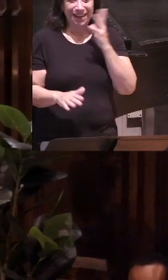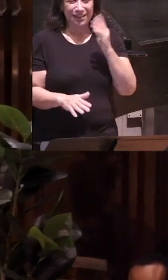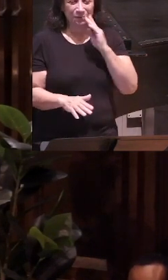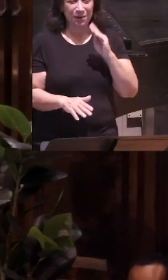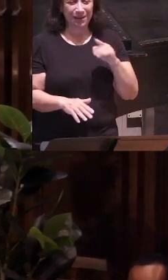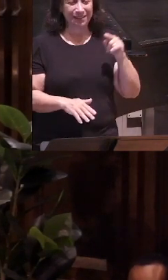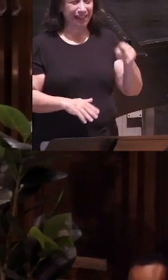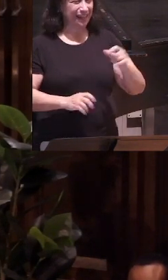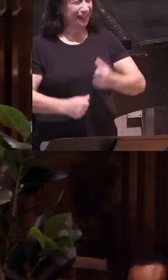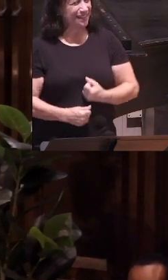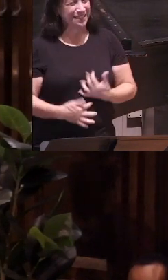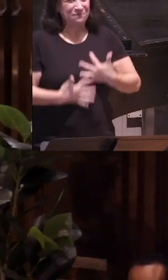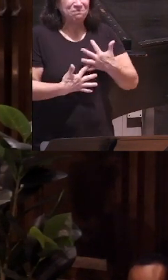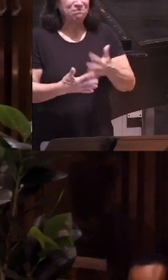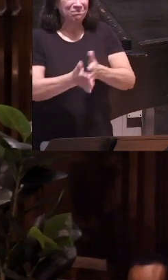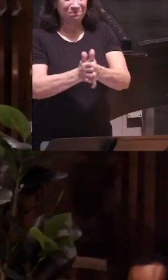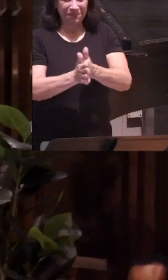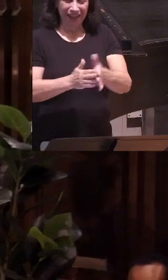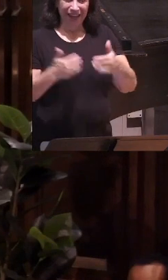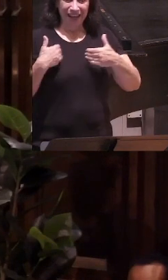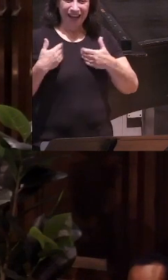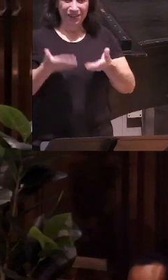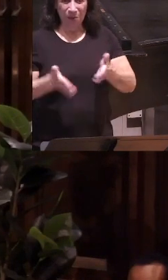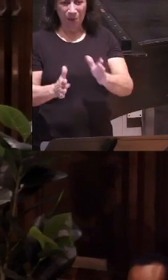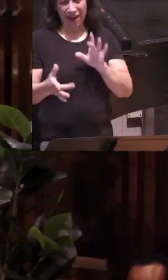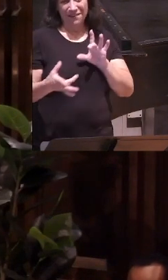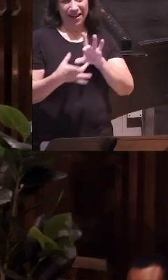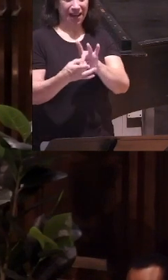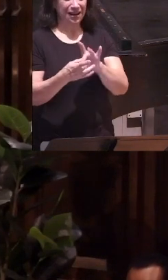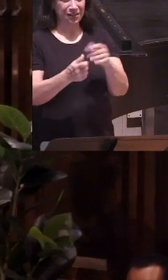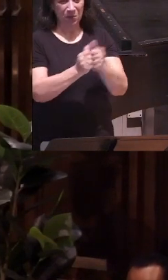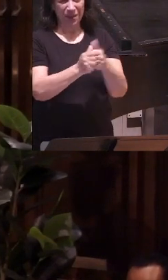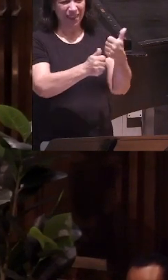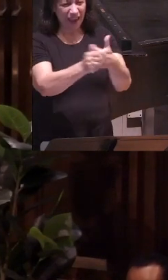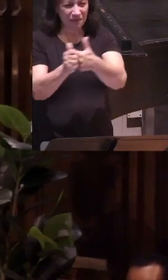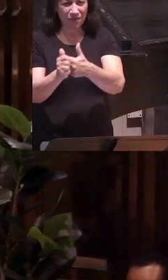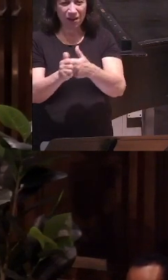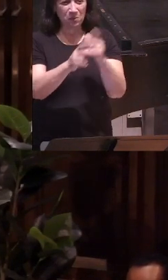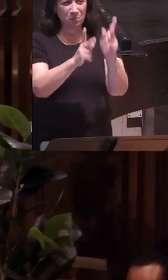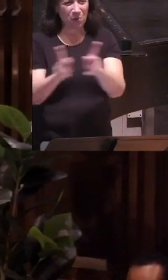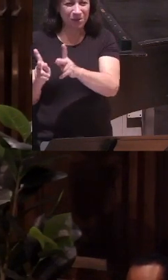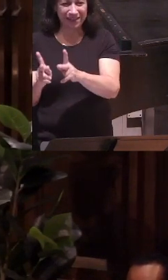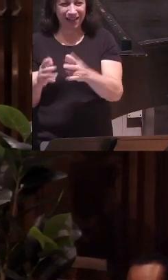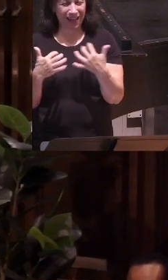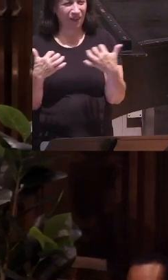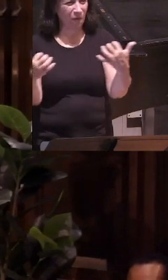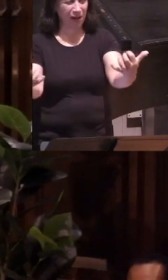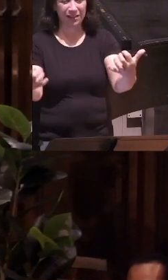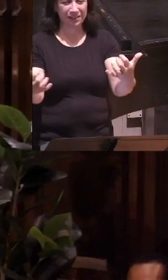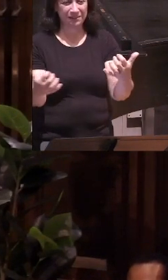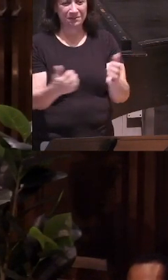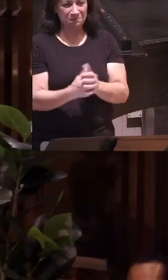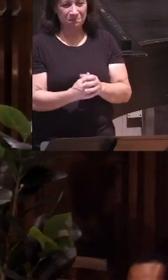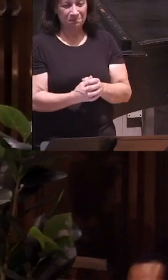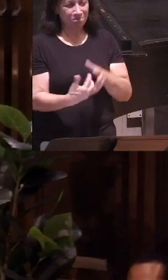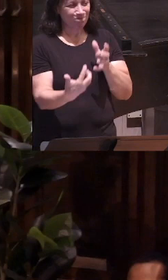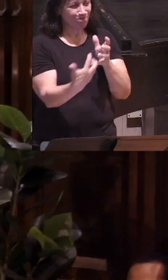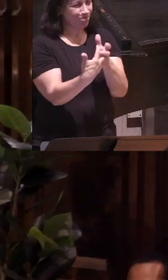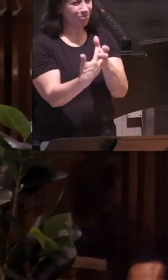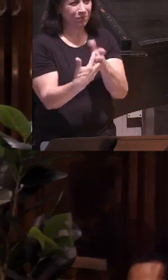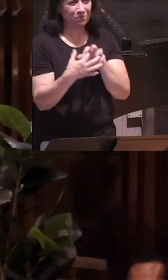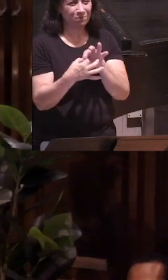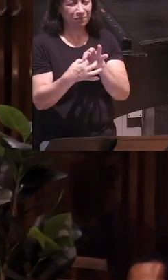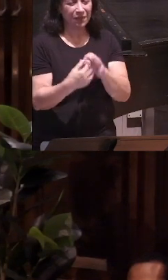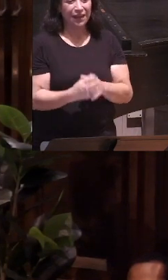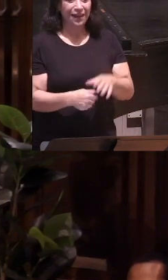up the stage. He has a way of connecting with every single person in the audience. I